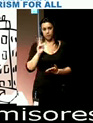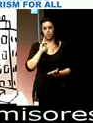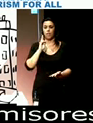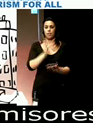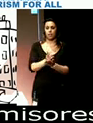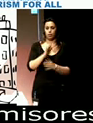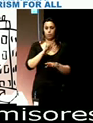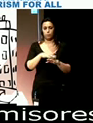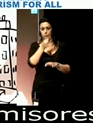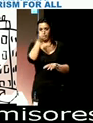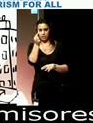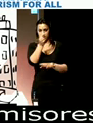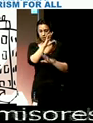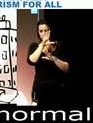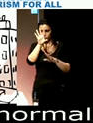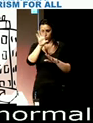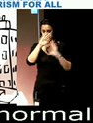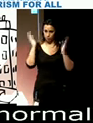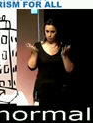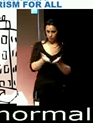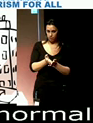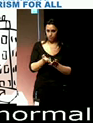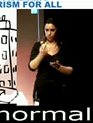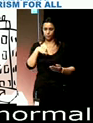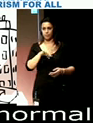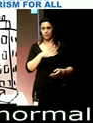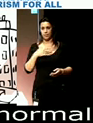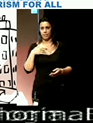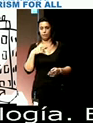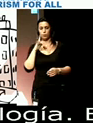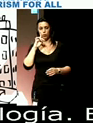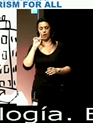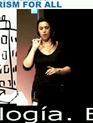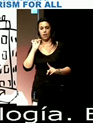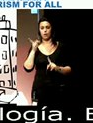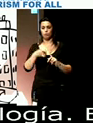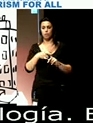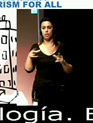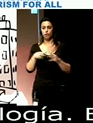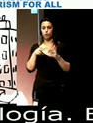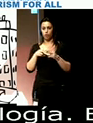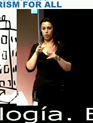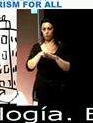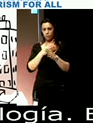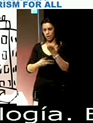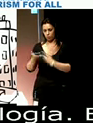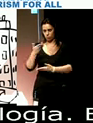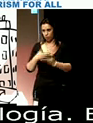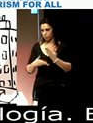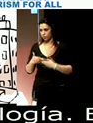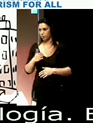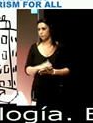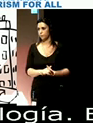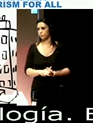find cooperating partners who help us to indicate people where and how they should place it the best